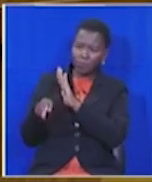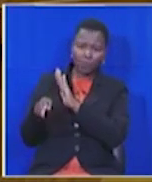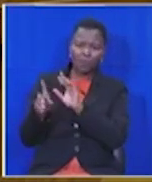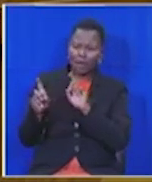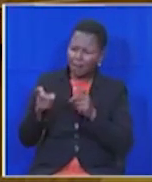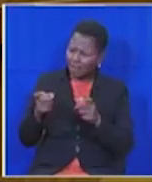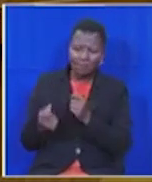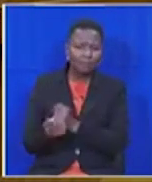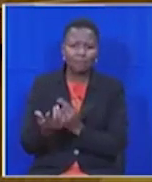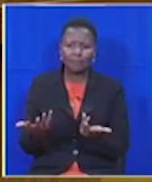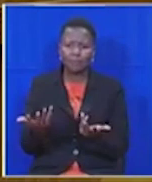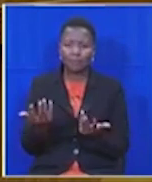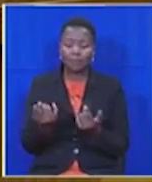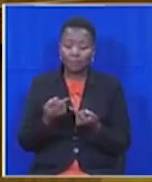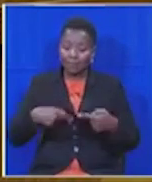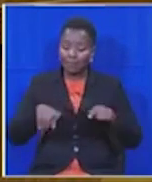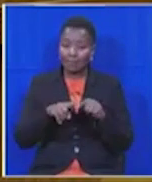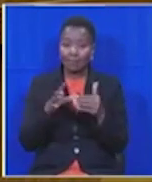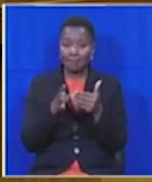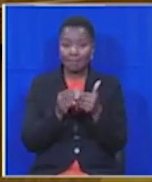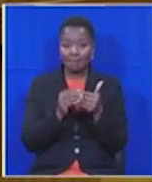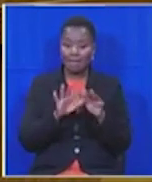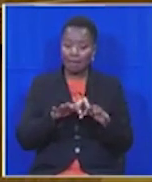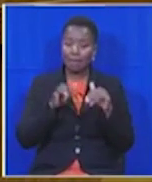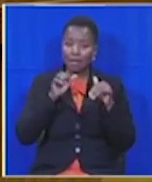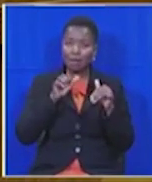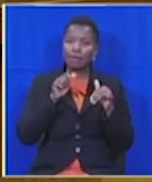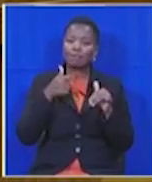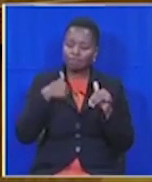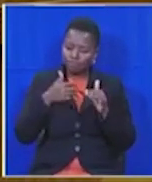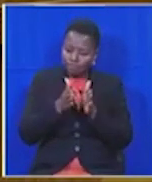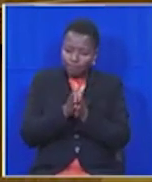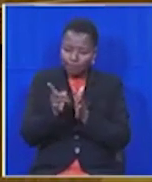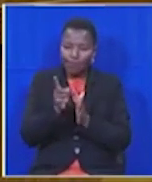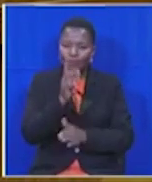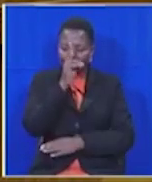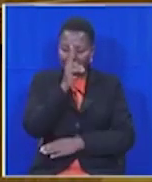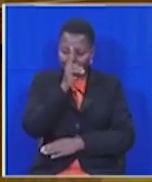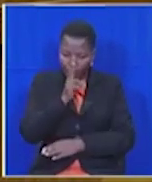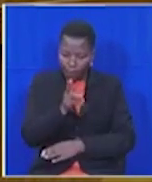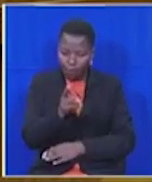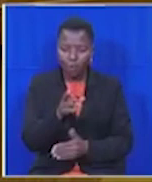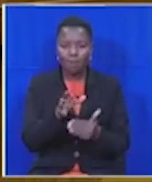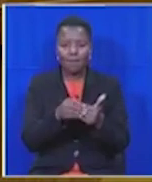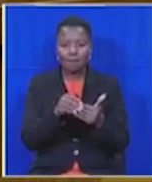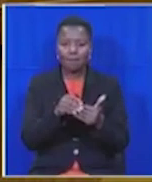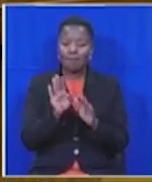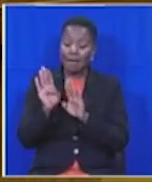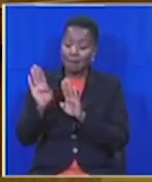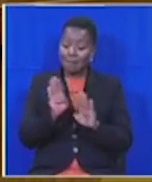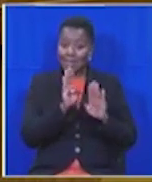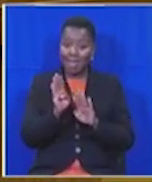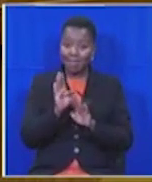rules. Therefore, members of Parliament, because they are honorable members, they must always bear in